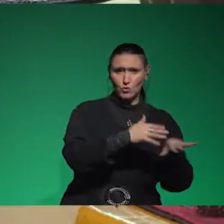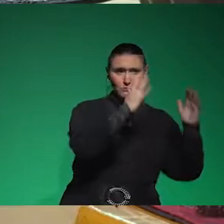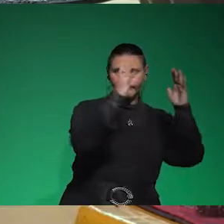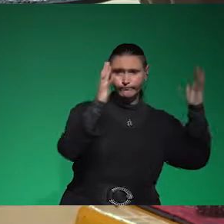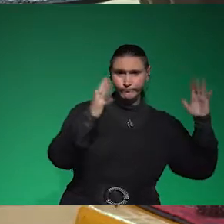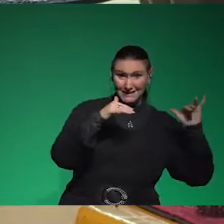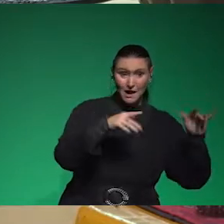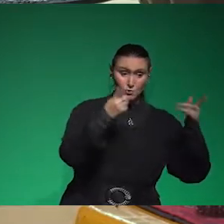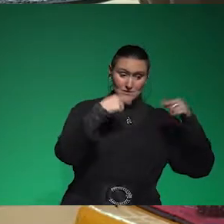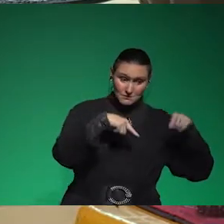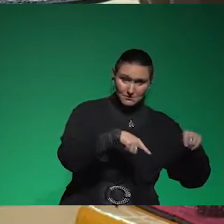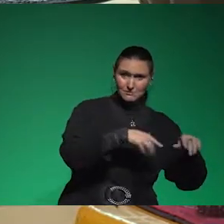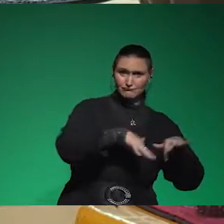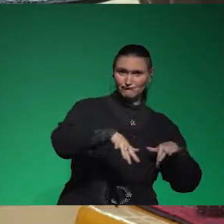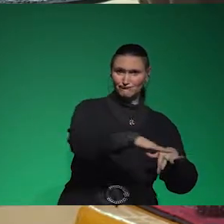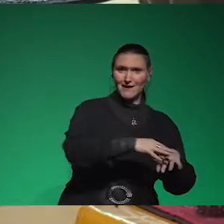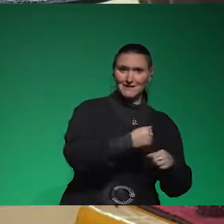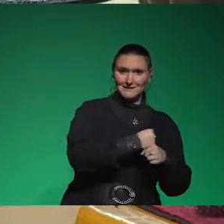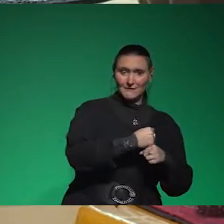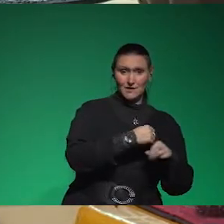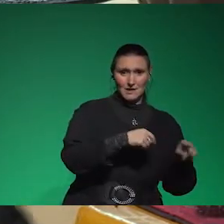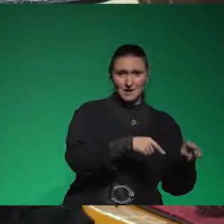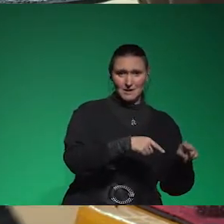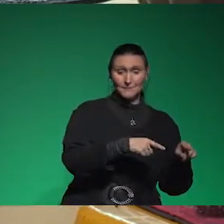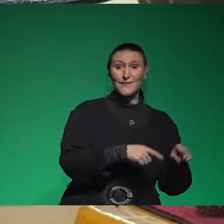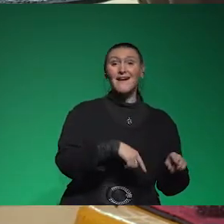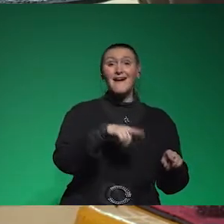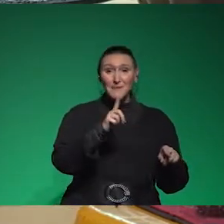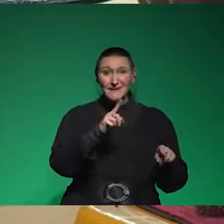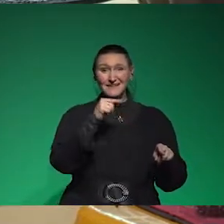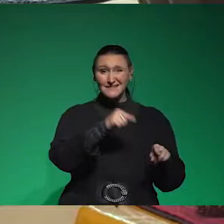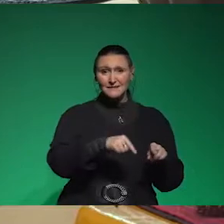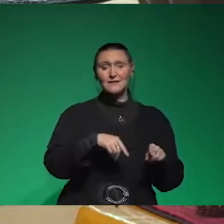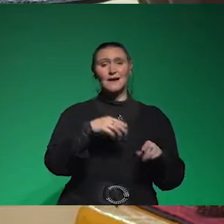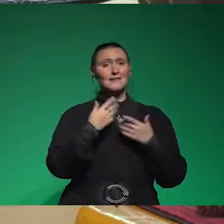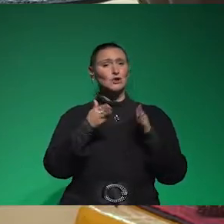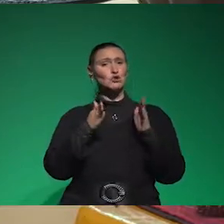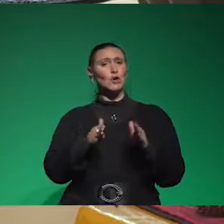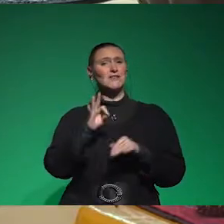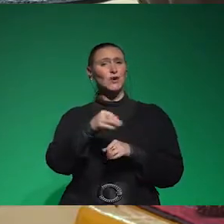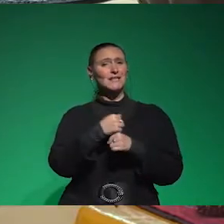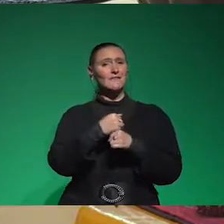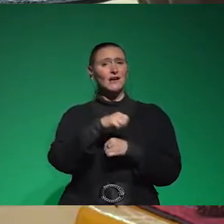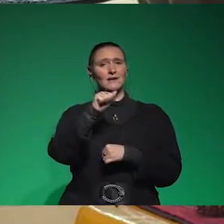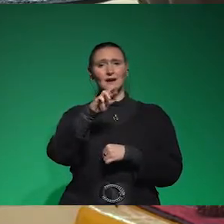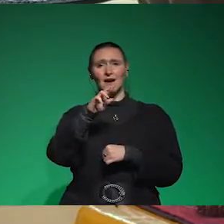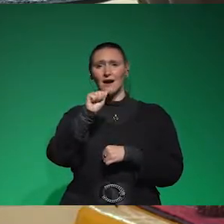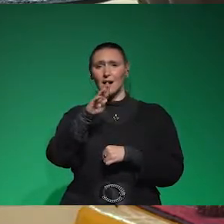it's not Arabica, it's a robust coffee because it's lower than 800 meters MDPL.